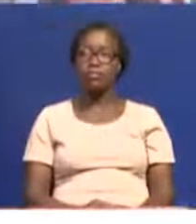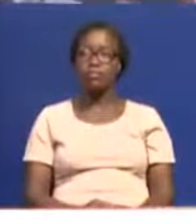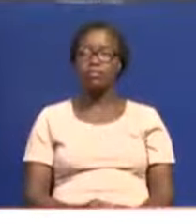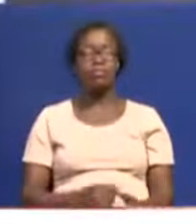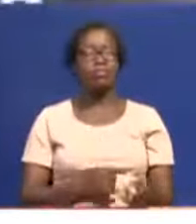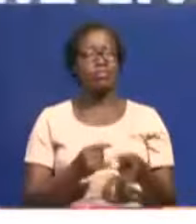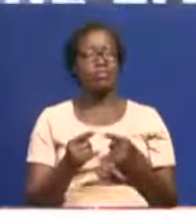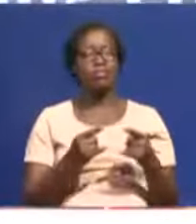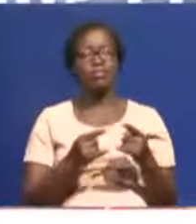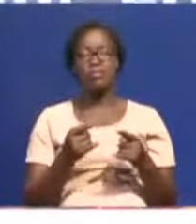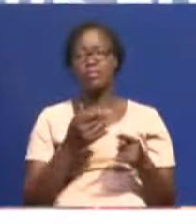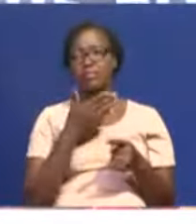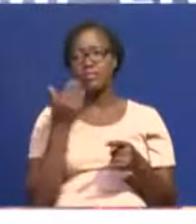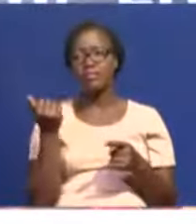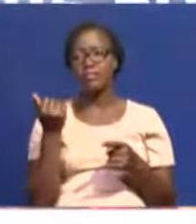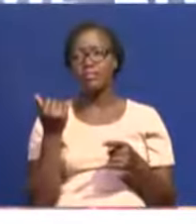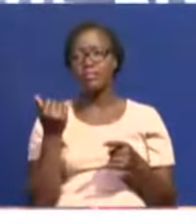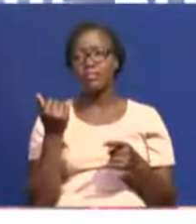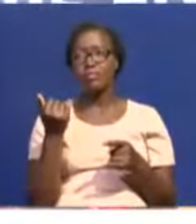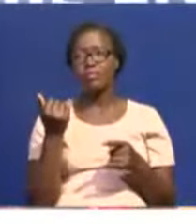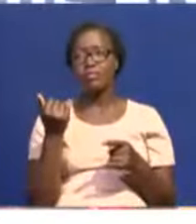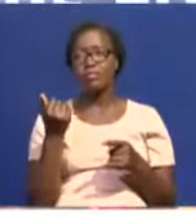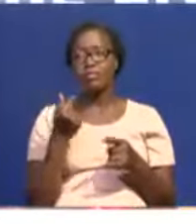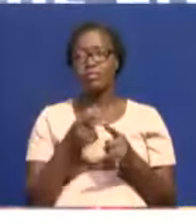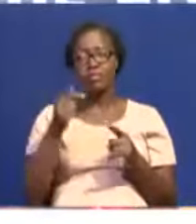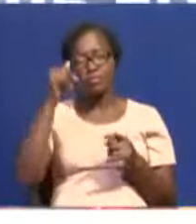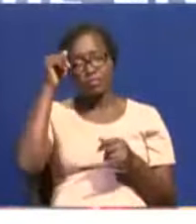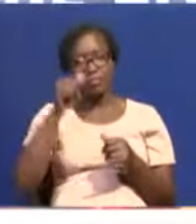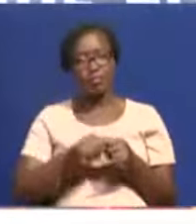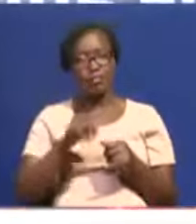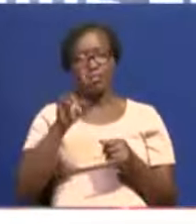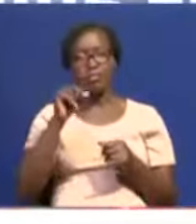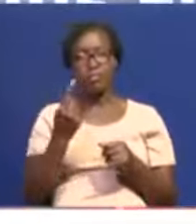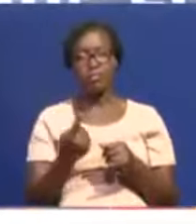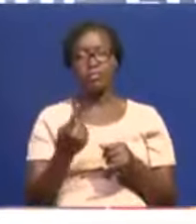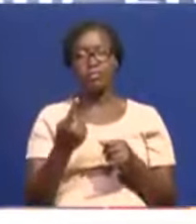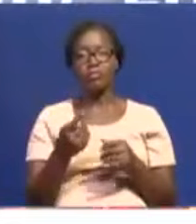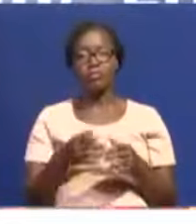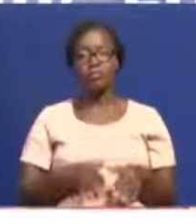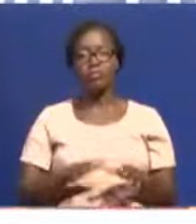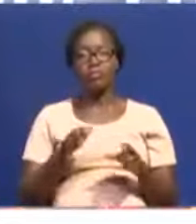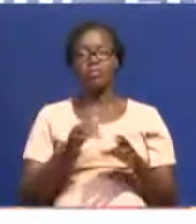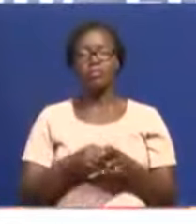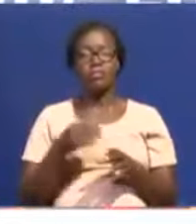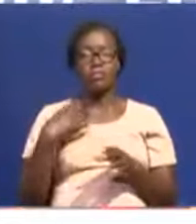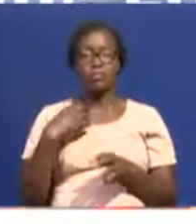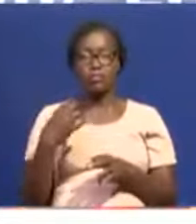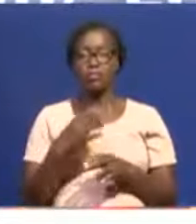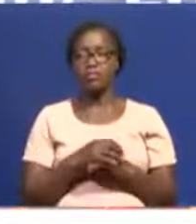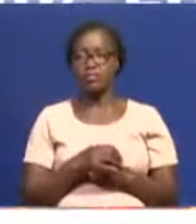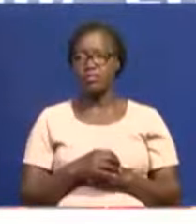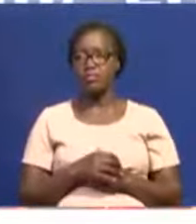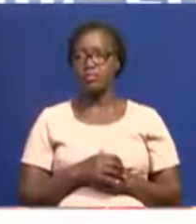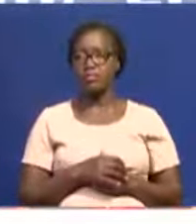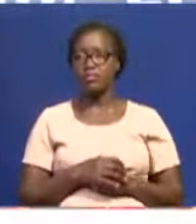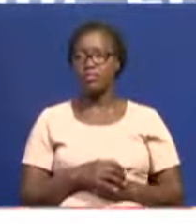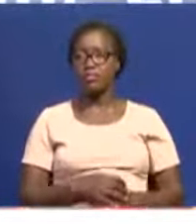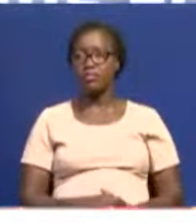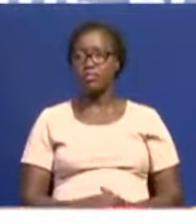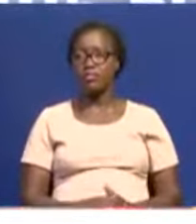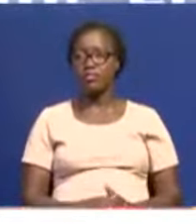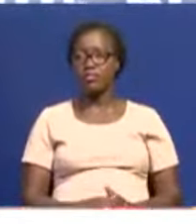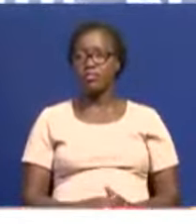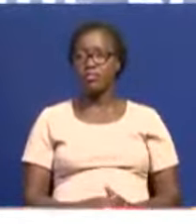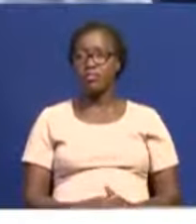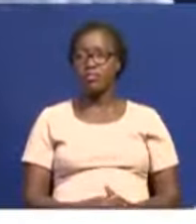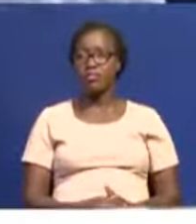mpambane, all the best, mjitume, lakini mkumbuke, no one was ever born on a silver plate. No one was ever born on a